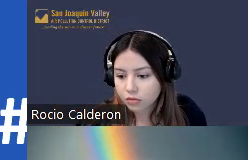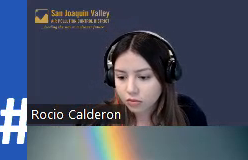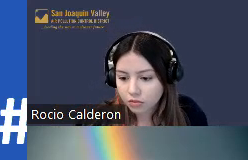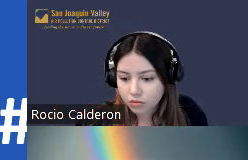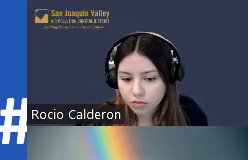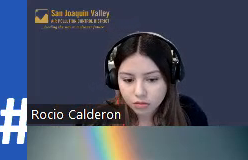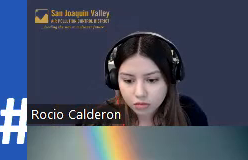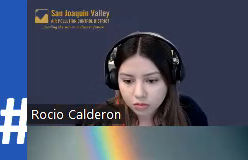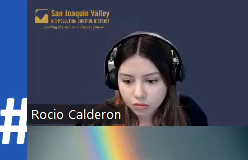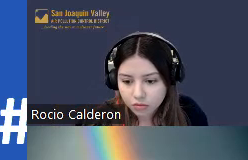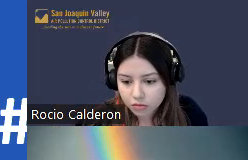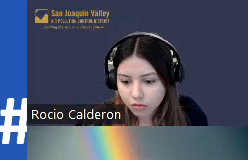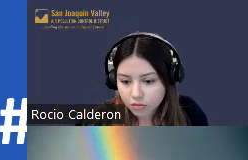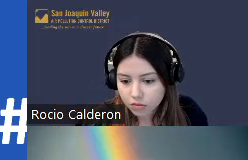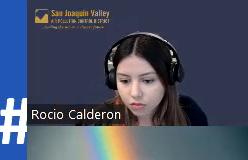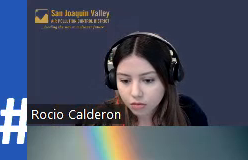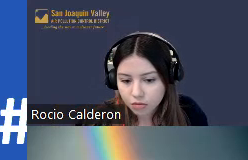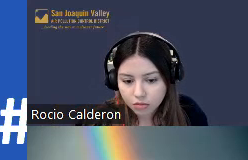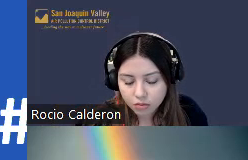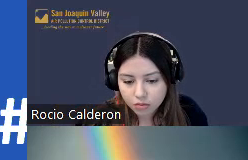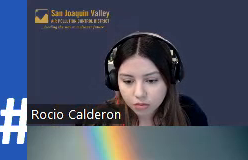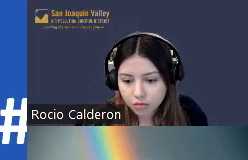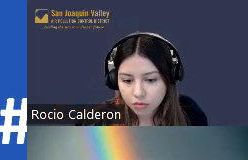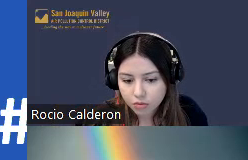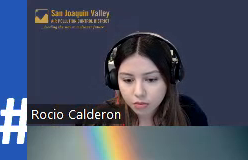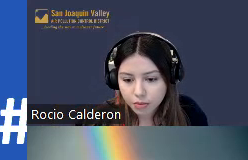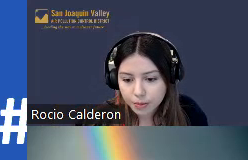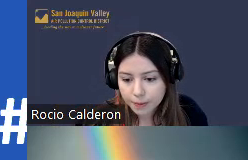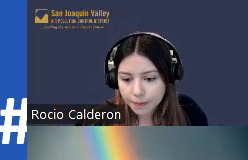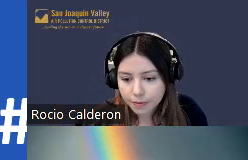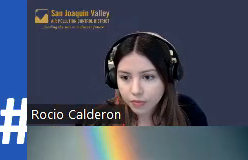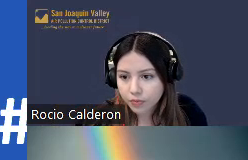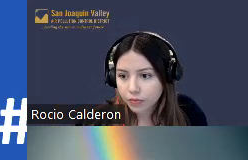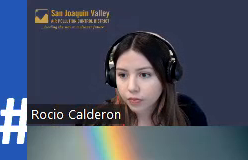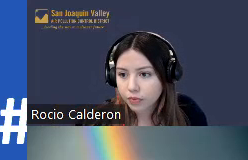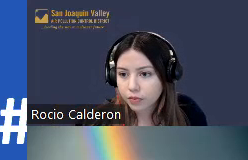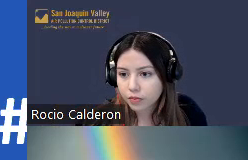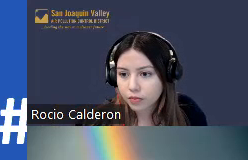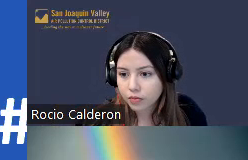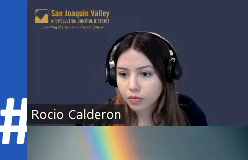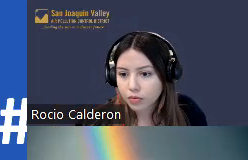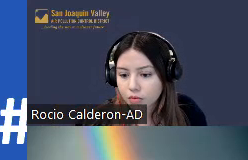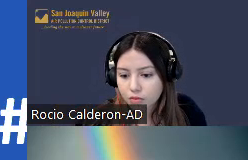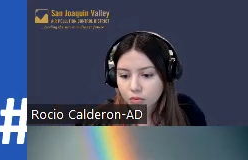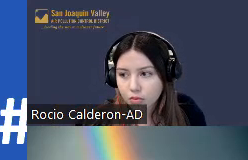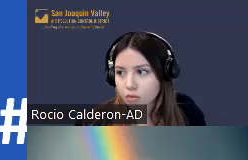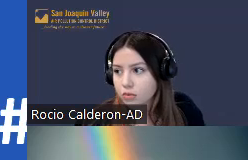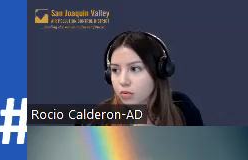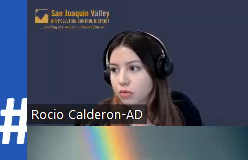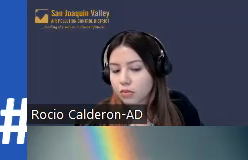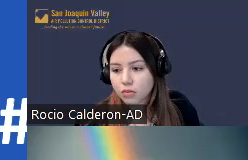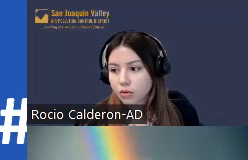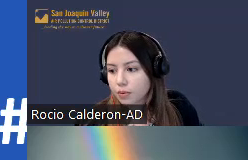it's always helpful to have a refresher. So as you see on the screen, please go ahead and mute yourself and make sure your full name